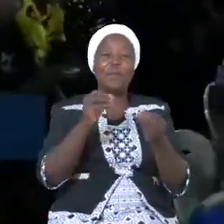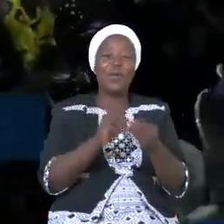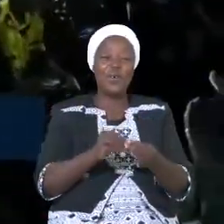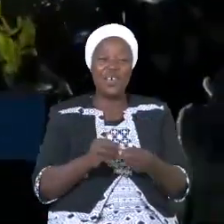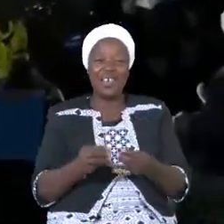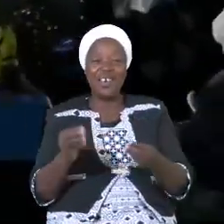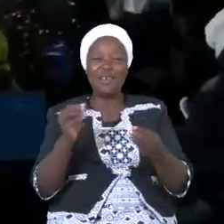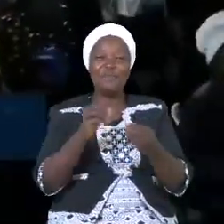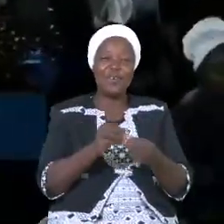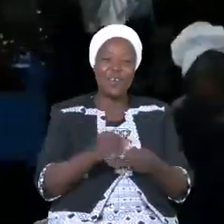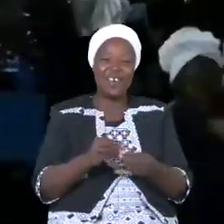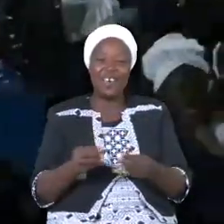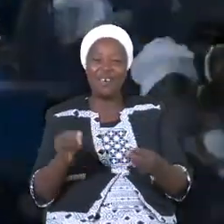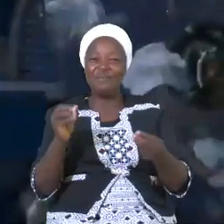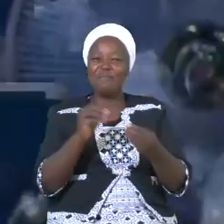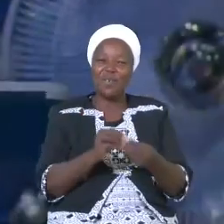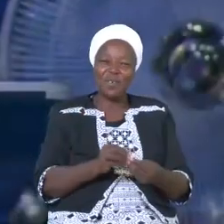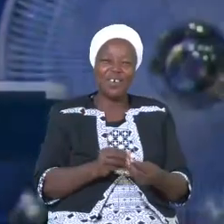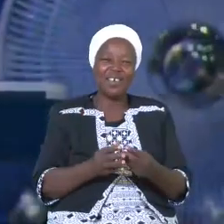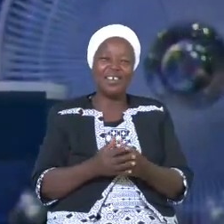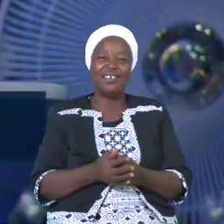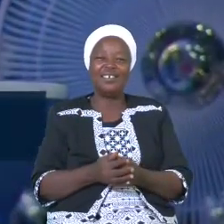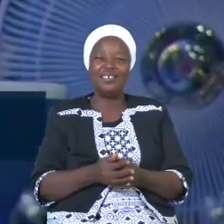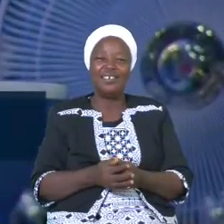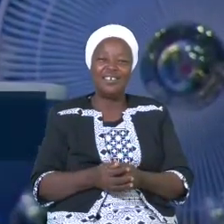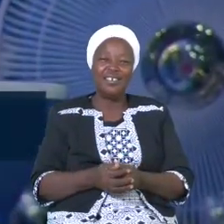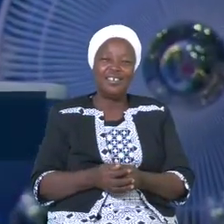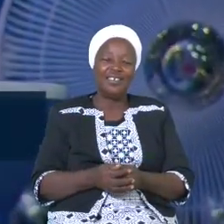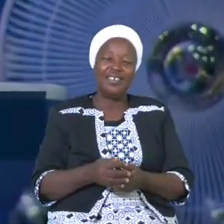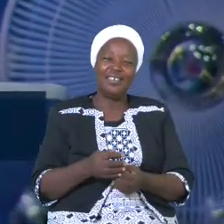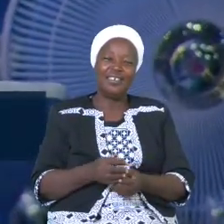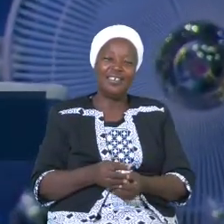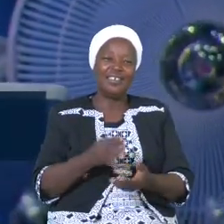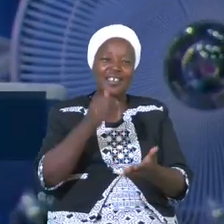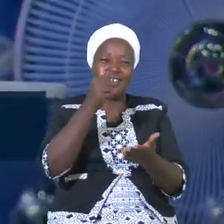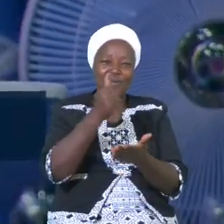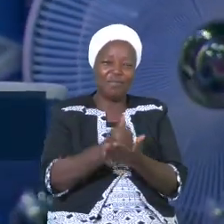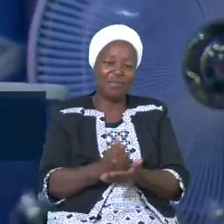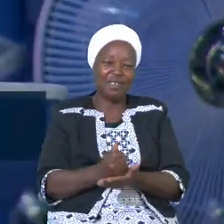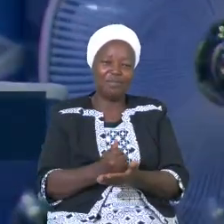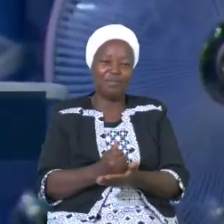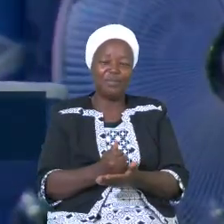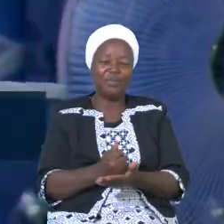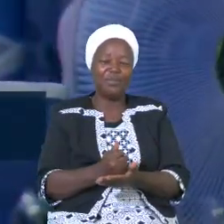amen the counselors should please move fast